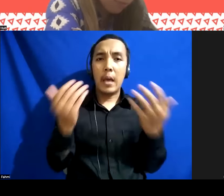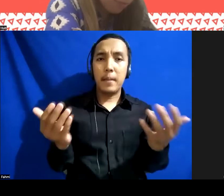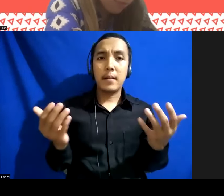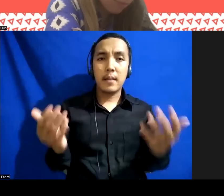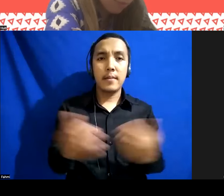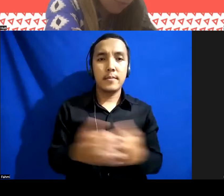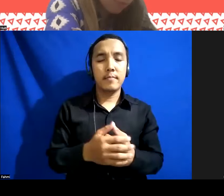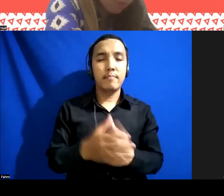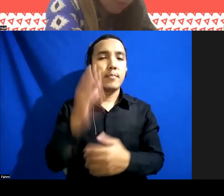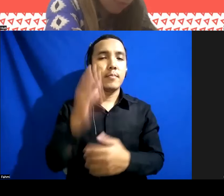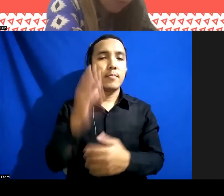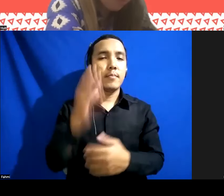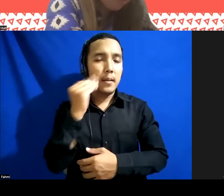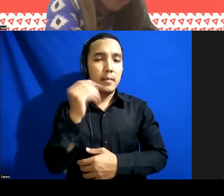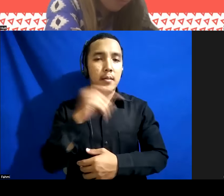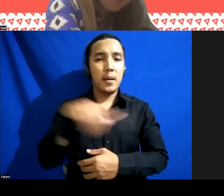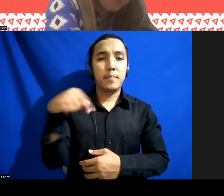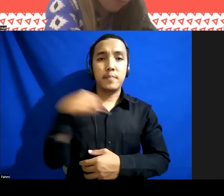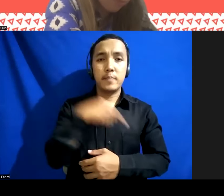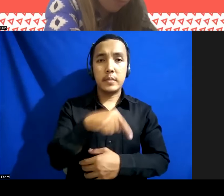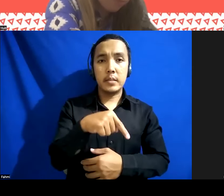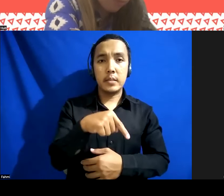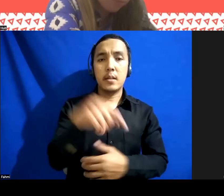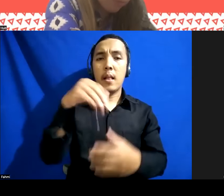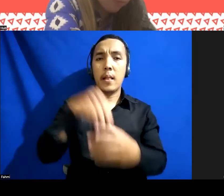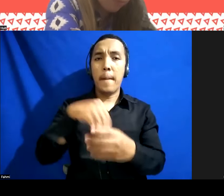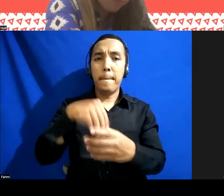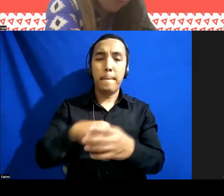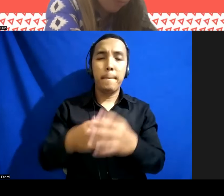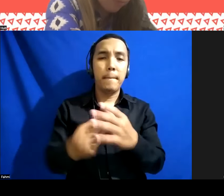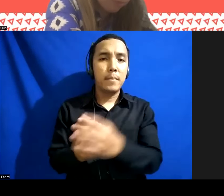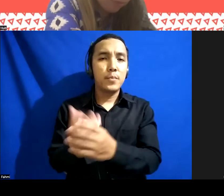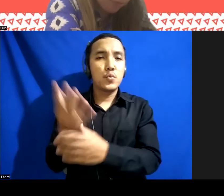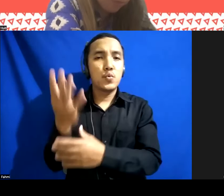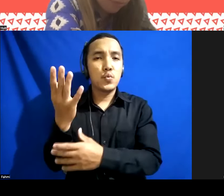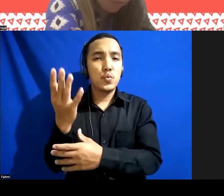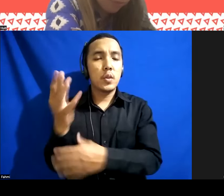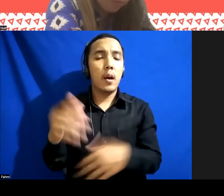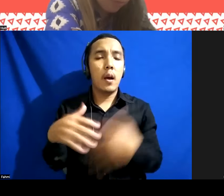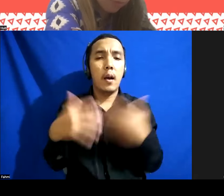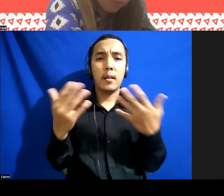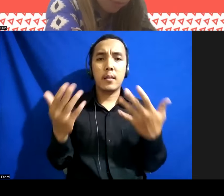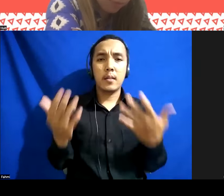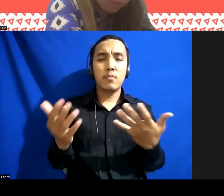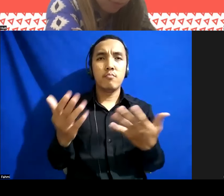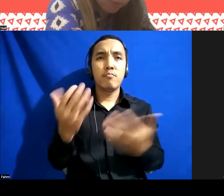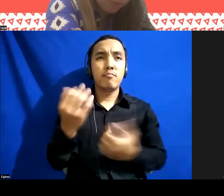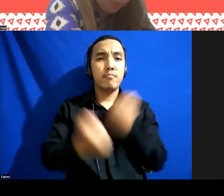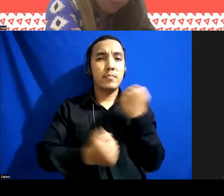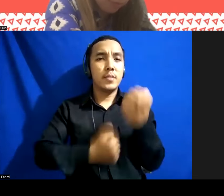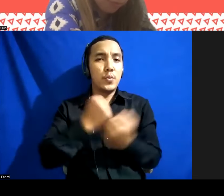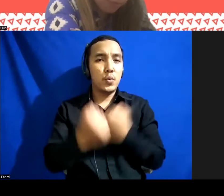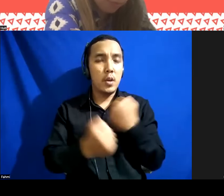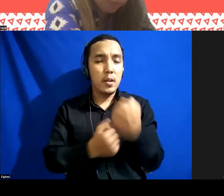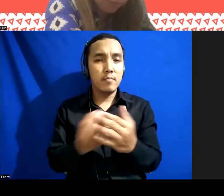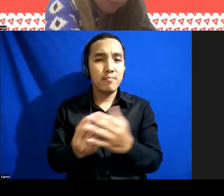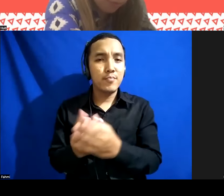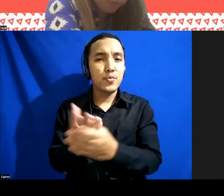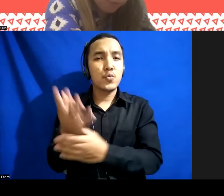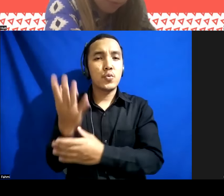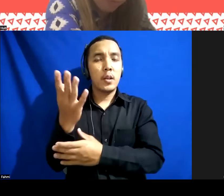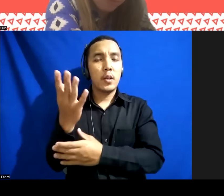of our own experience in realizing or our journey in achieving